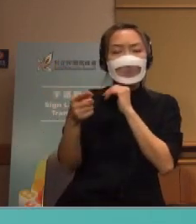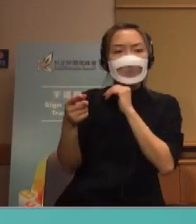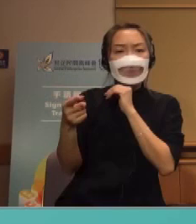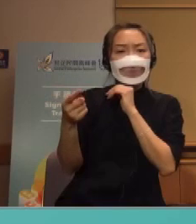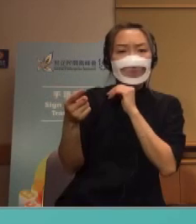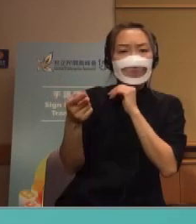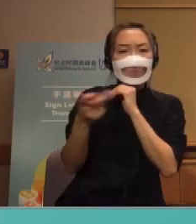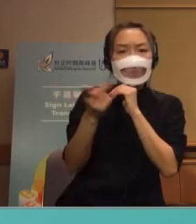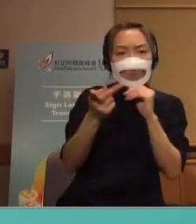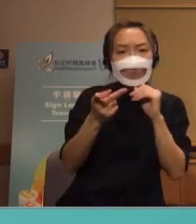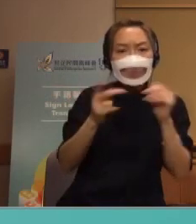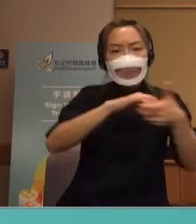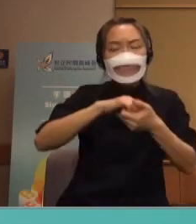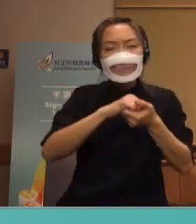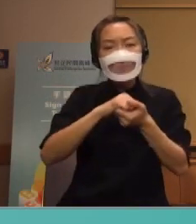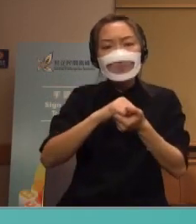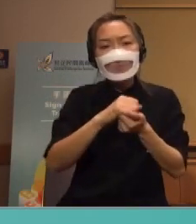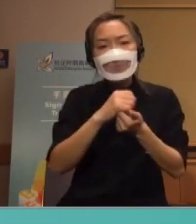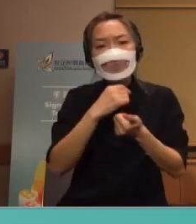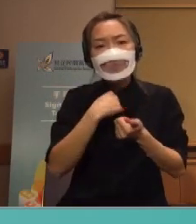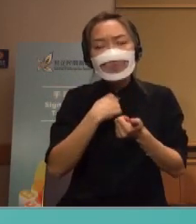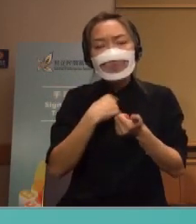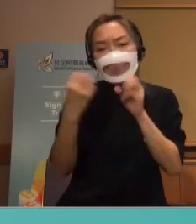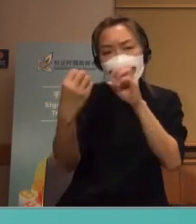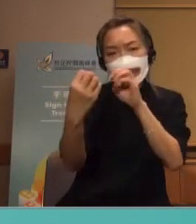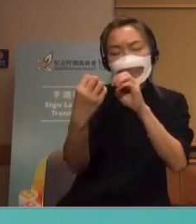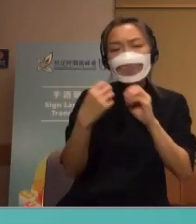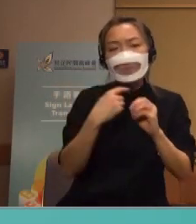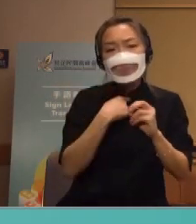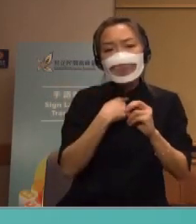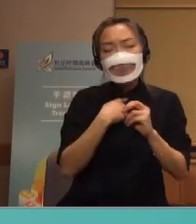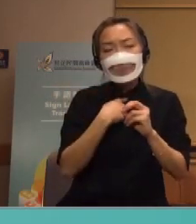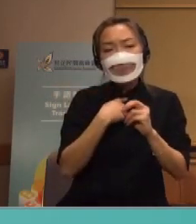of a key international relation dynamic that needs to continue.